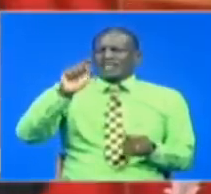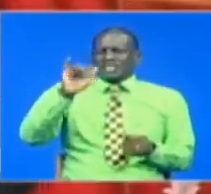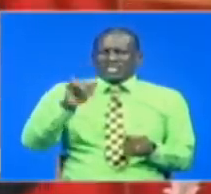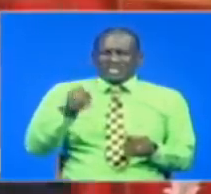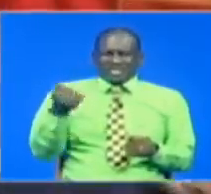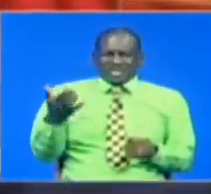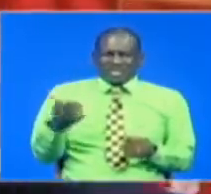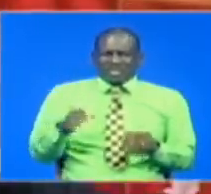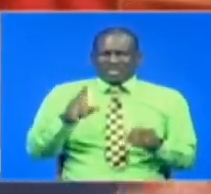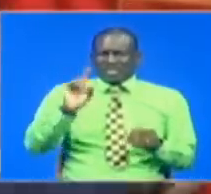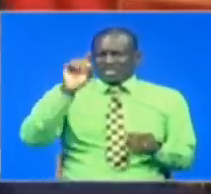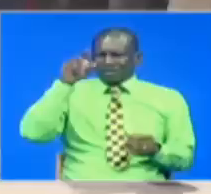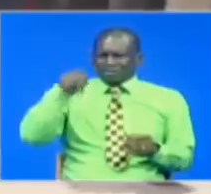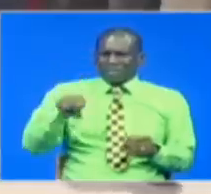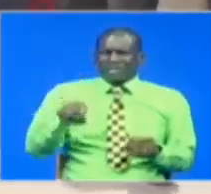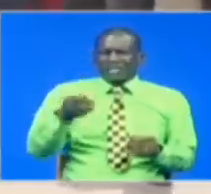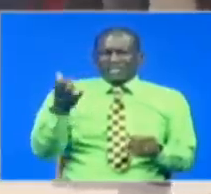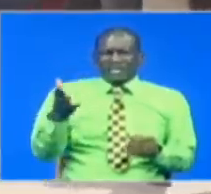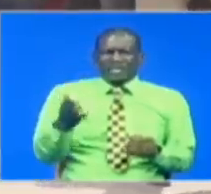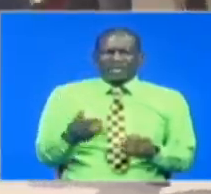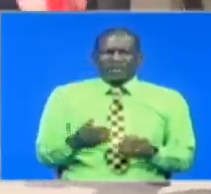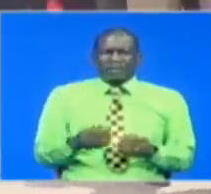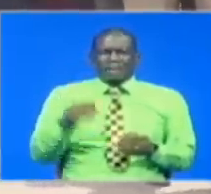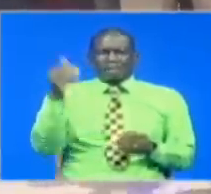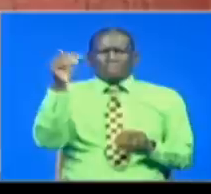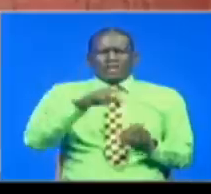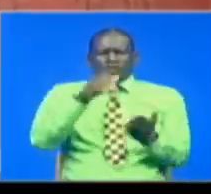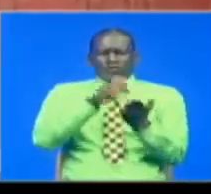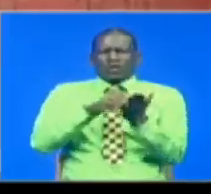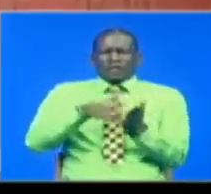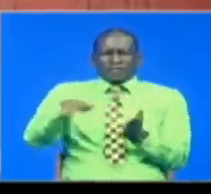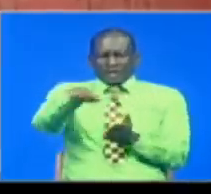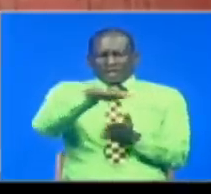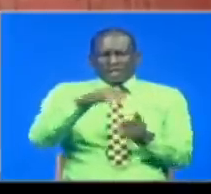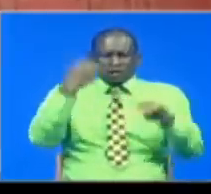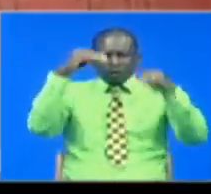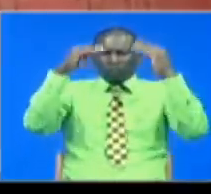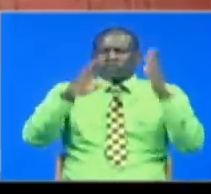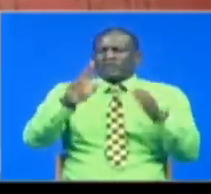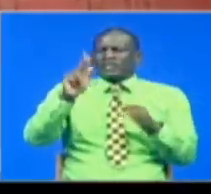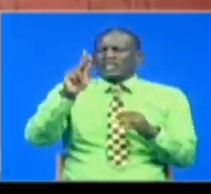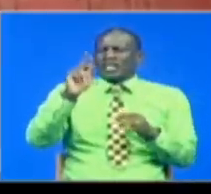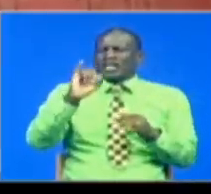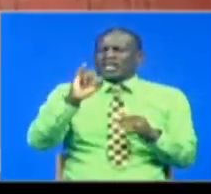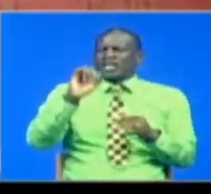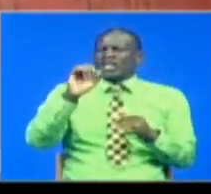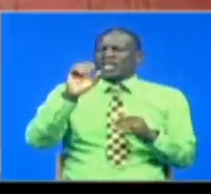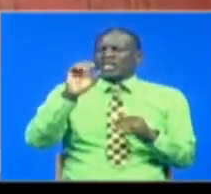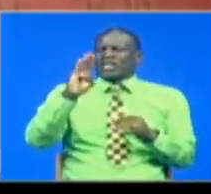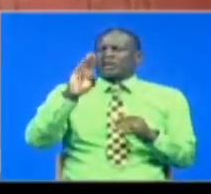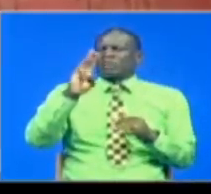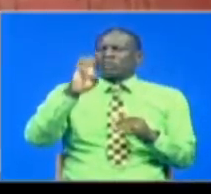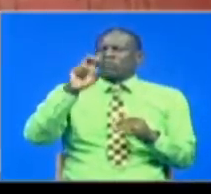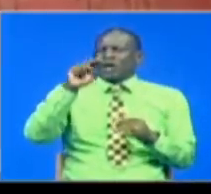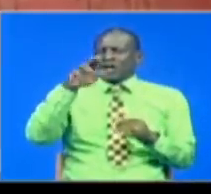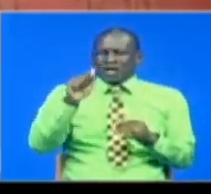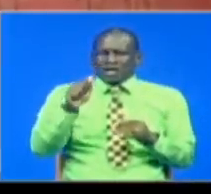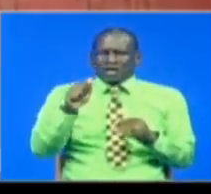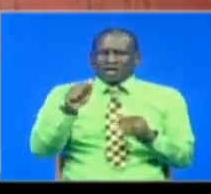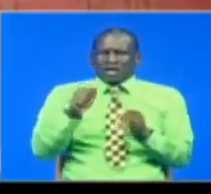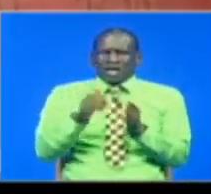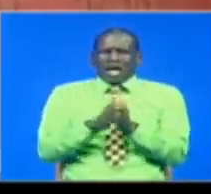DP hapo inaingia by game shop. Back to Kambani. Professor Kibwana, an otherwise widely